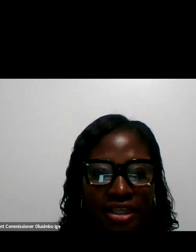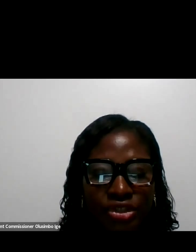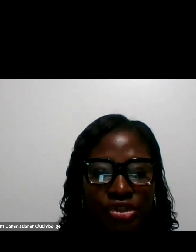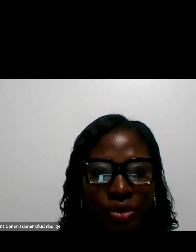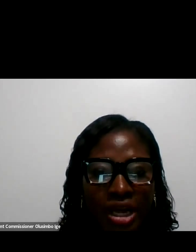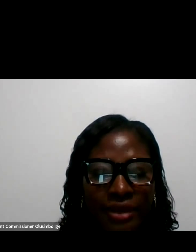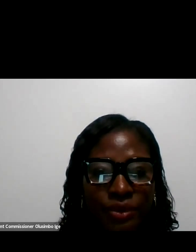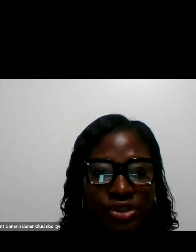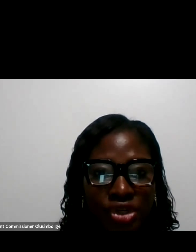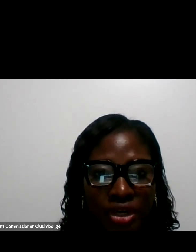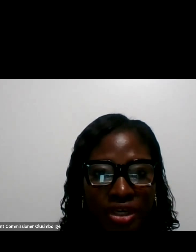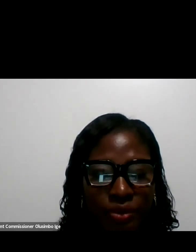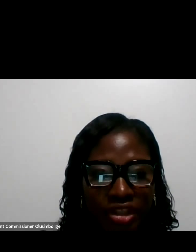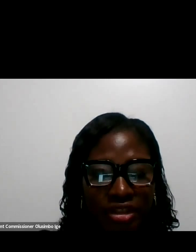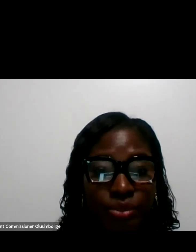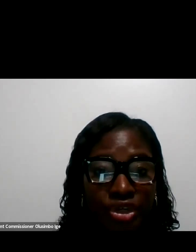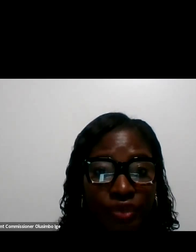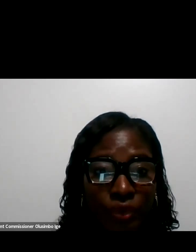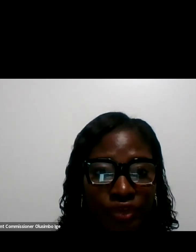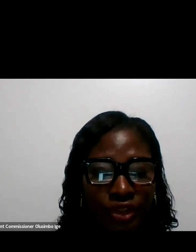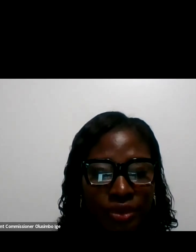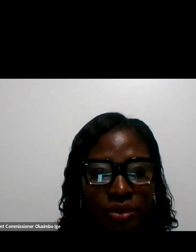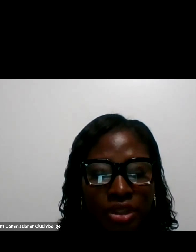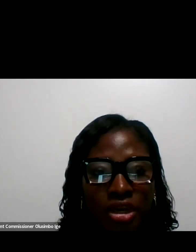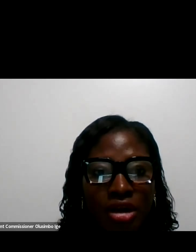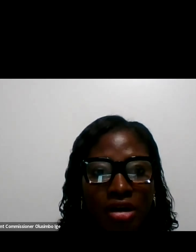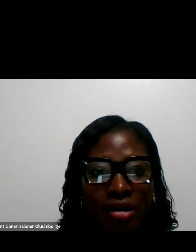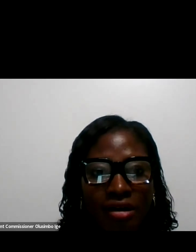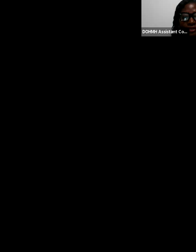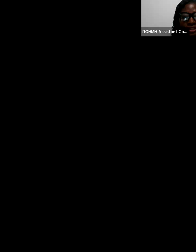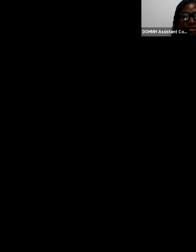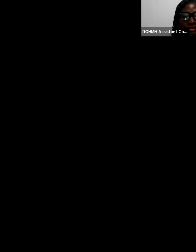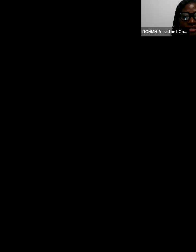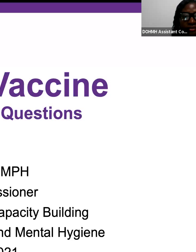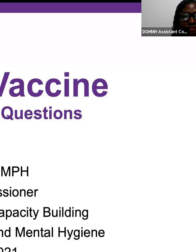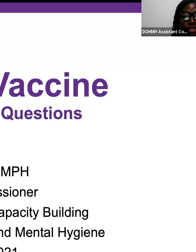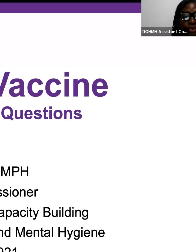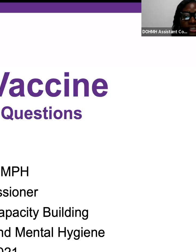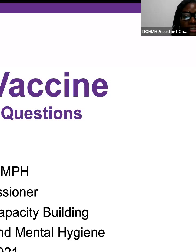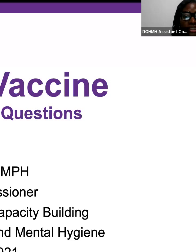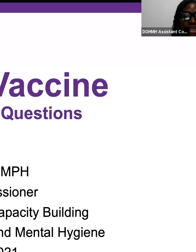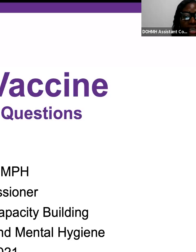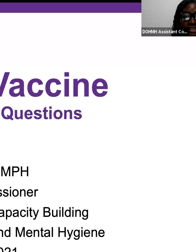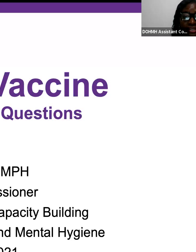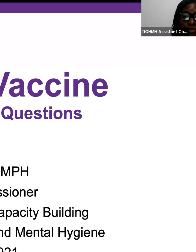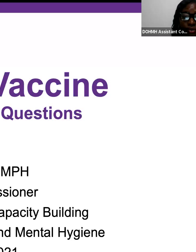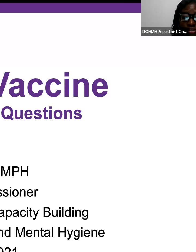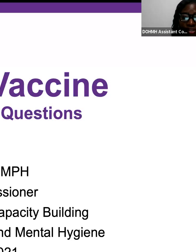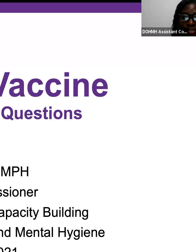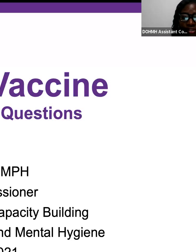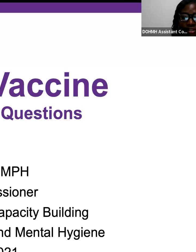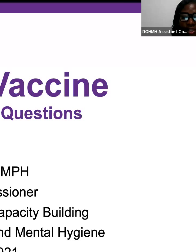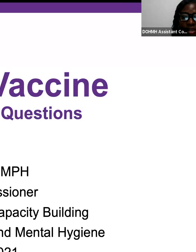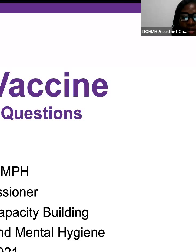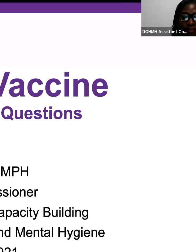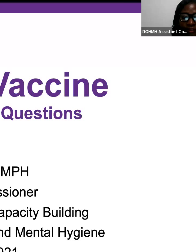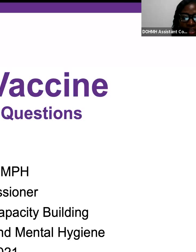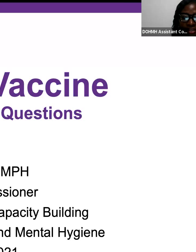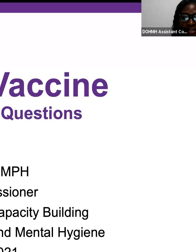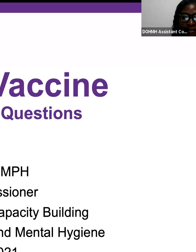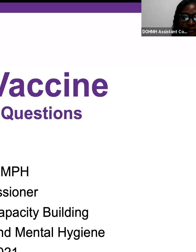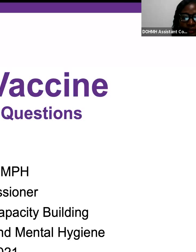process. And so I will start with a brief overview of some of the frequently asked questions